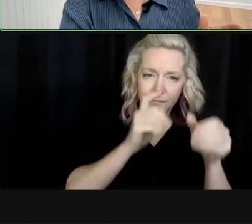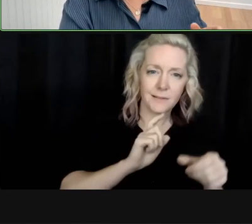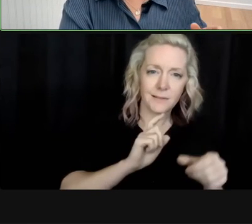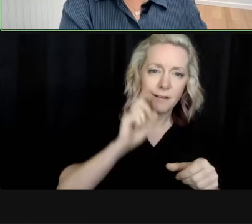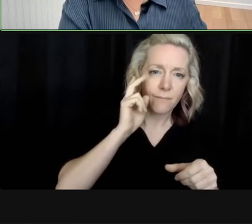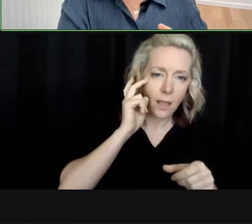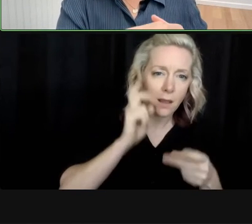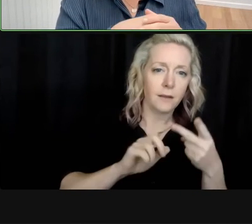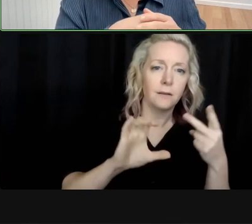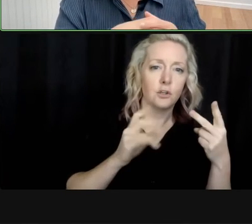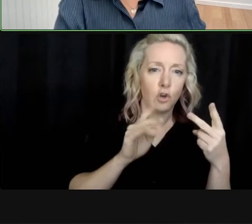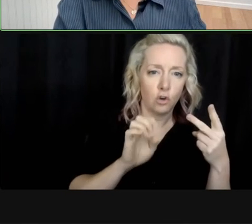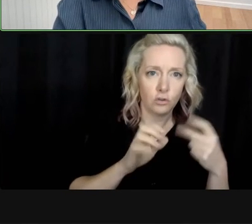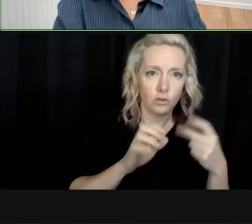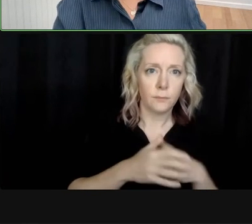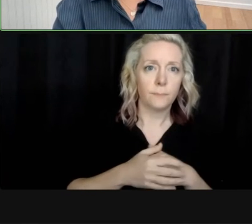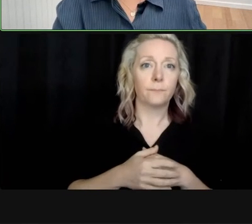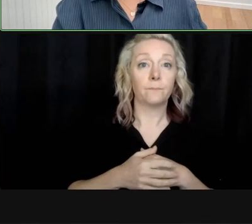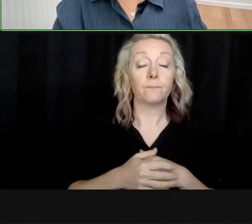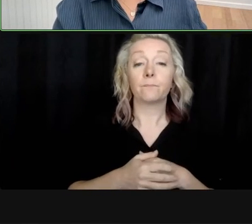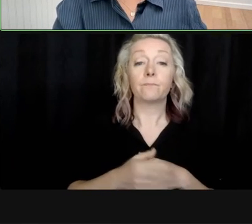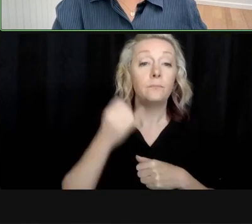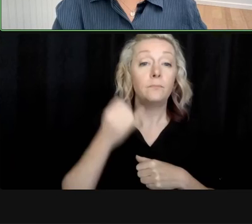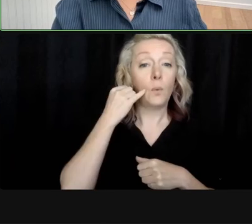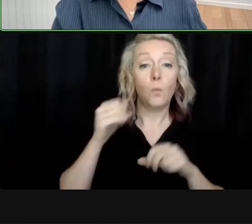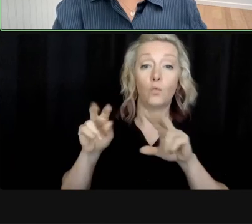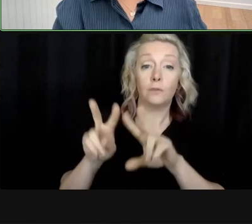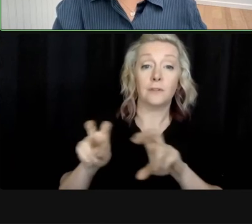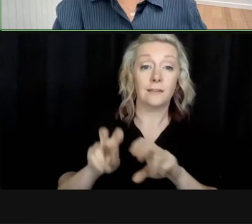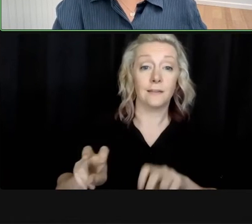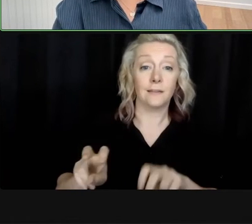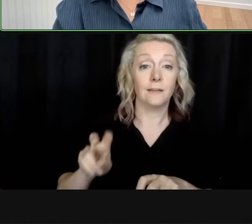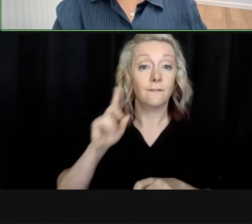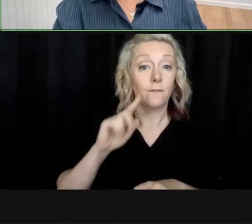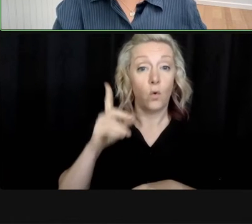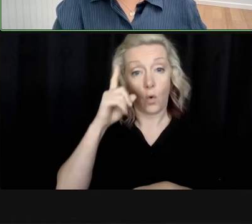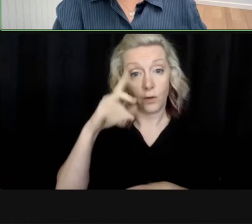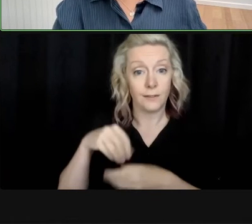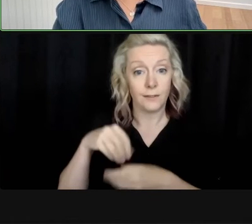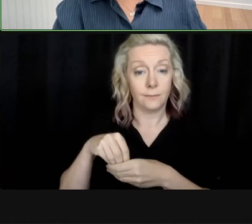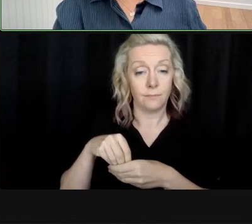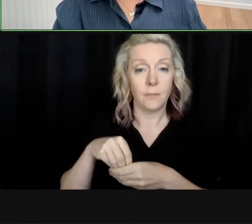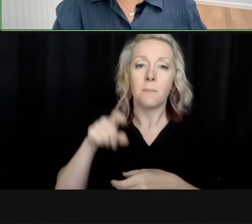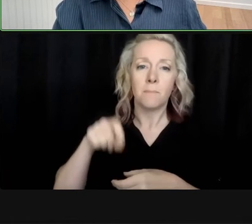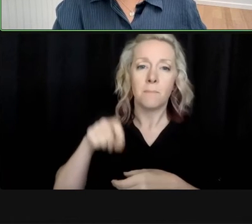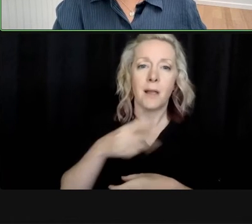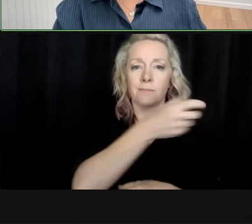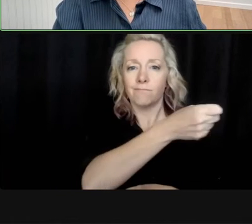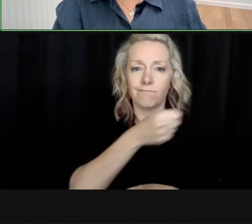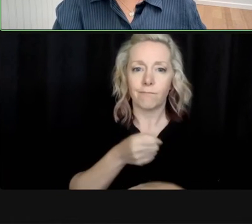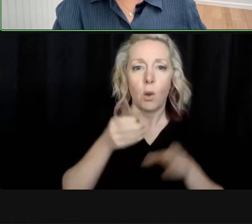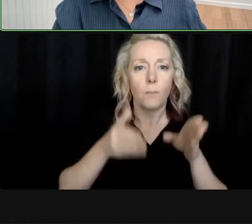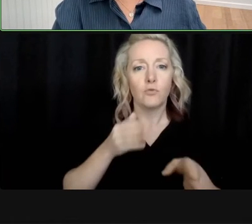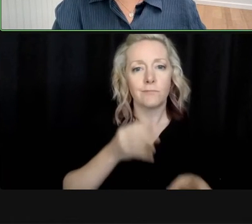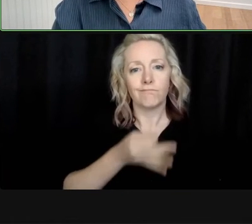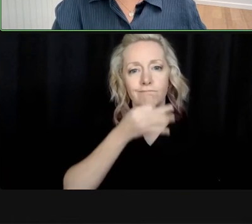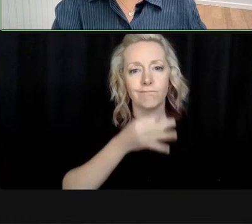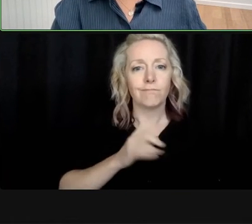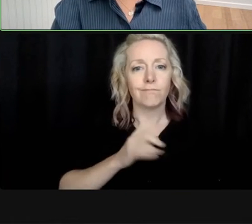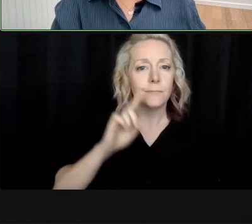charge syndrome first. If you're doing an assessment for autism, you have to include a person that has knowledge and experience in deafblind